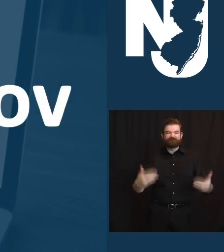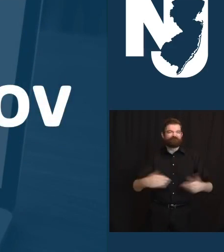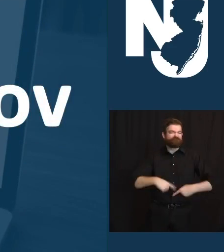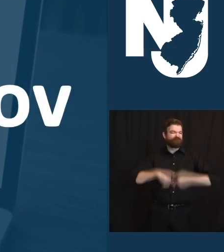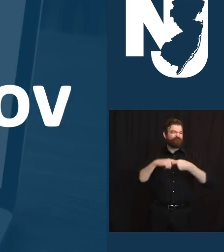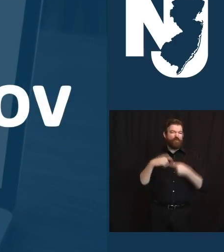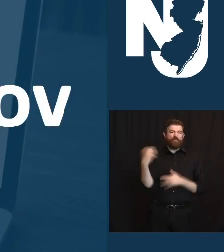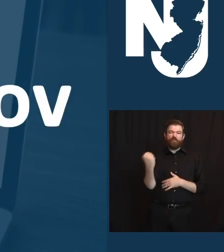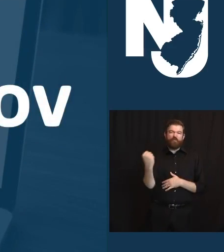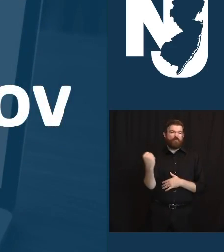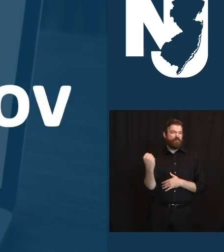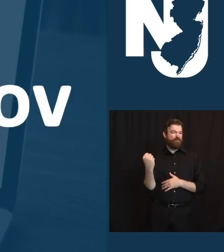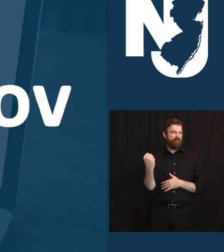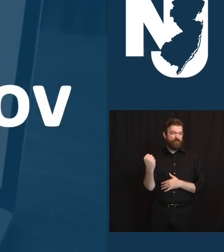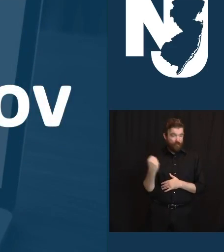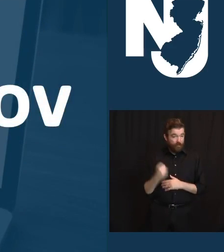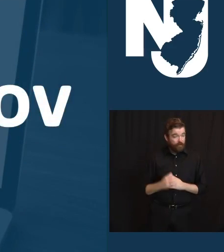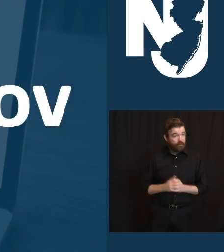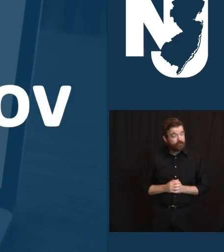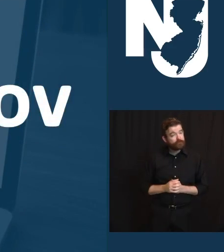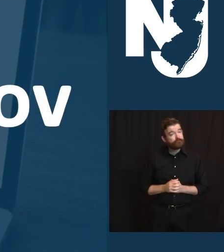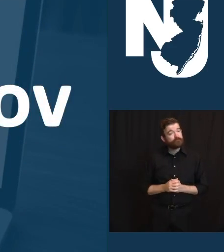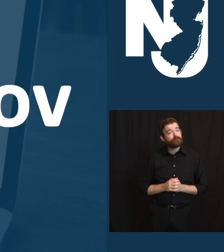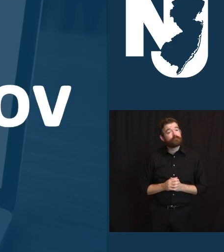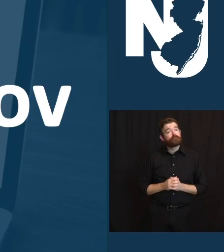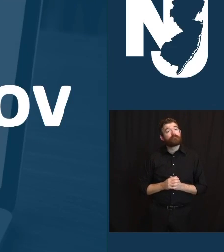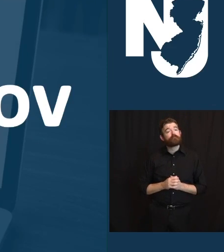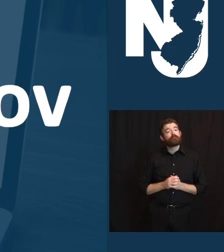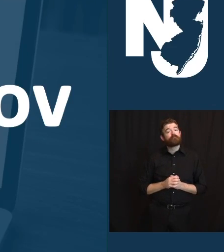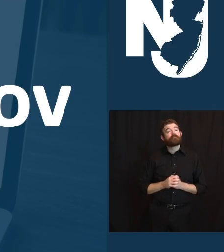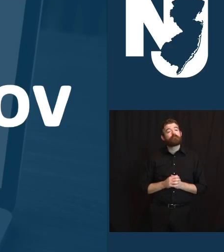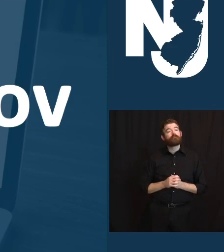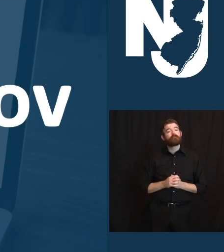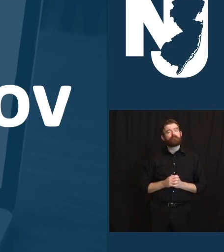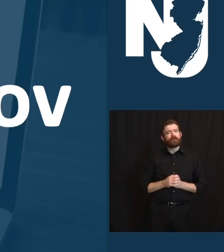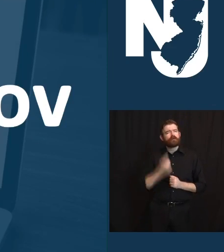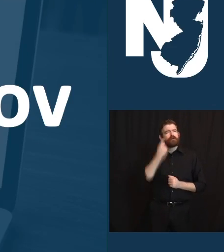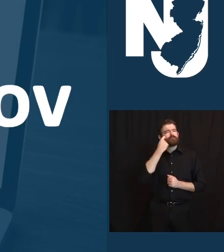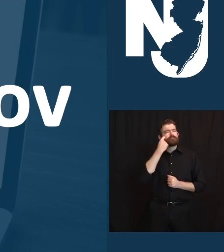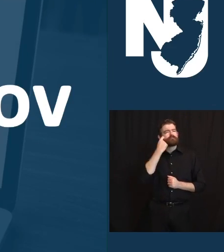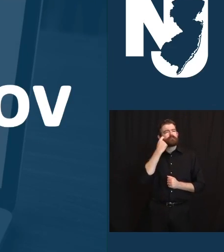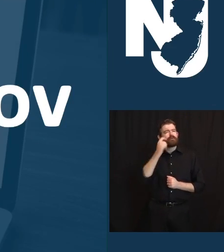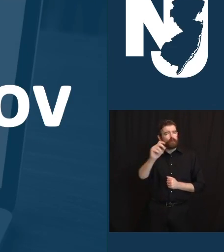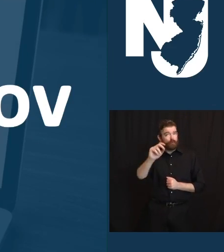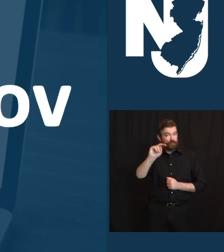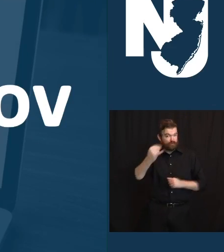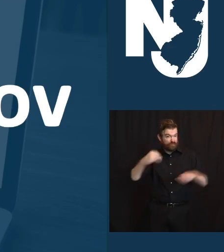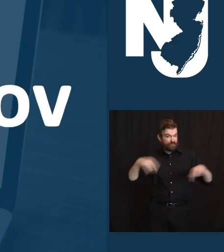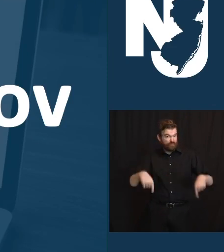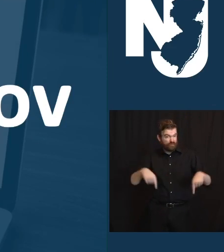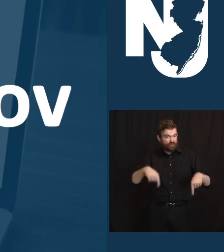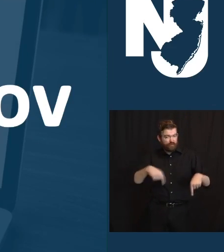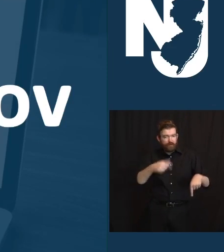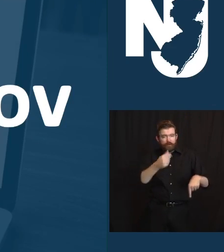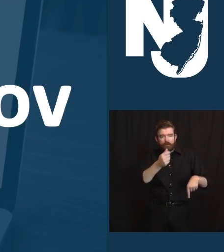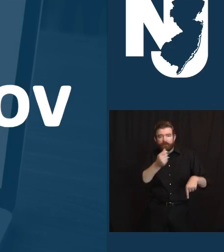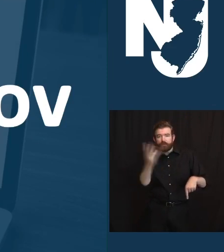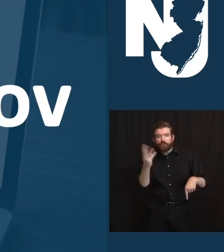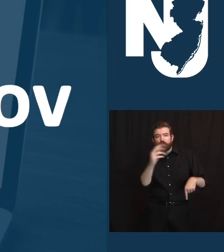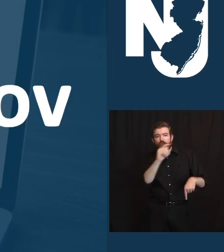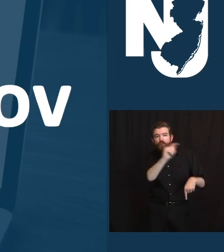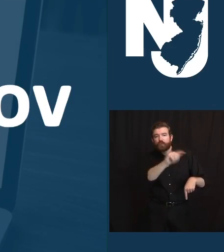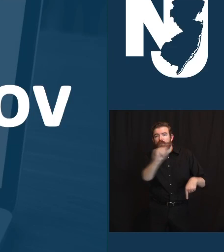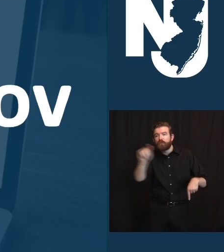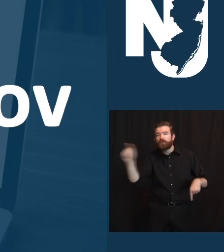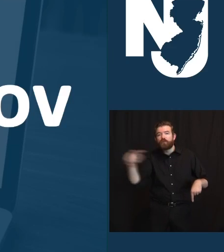establishments across the state of late. We have all seen the scenes: overcrowding, a complete disregard